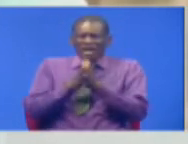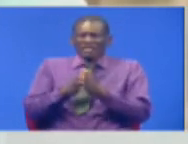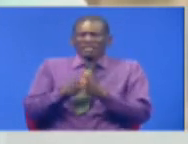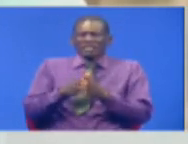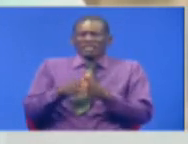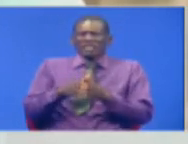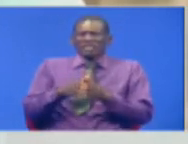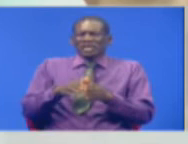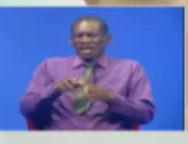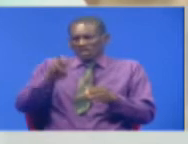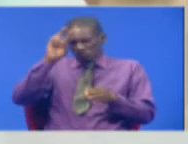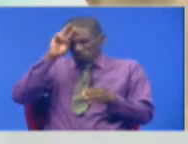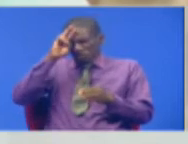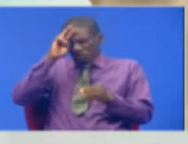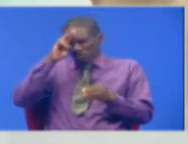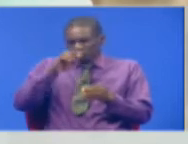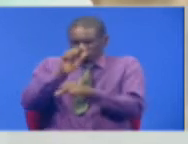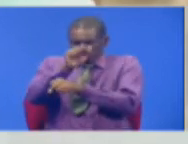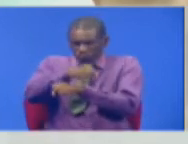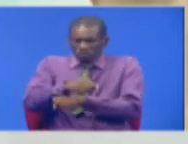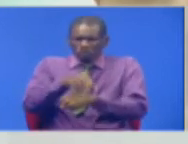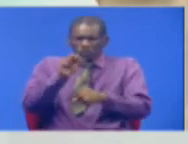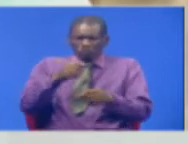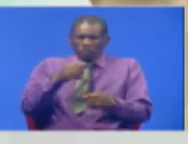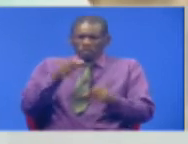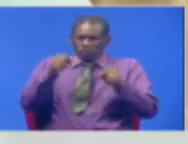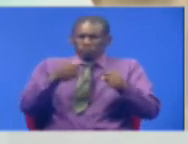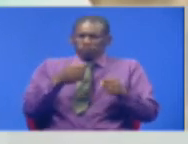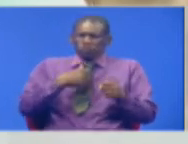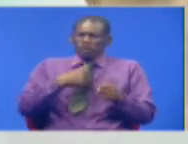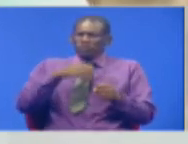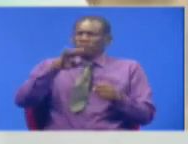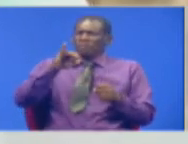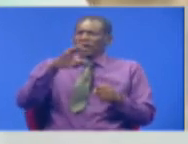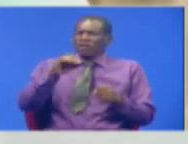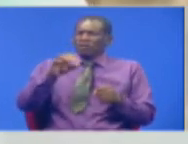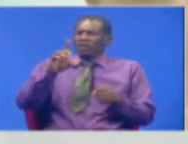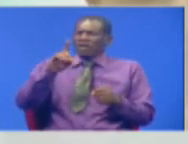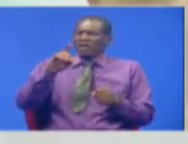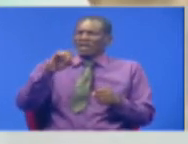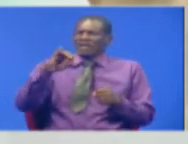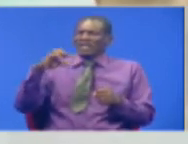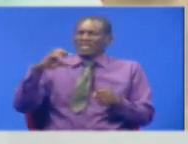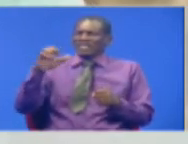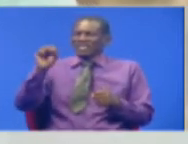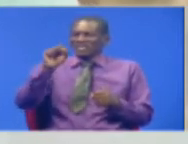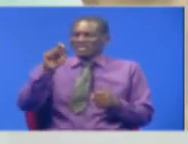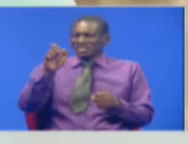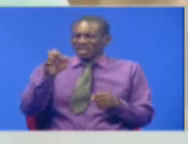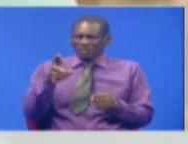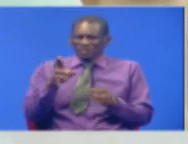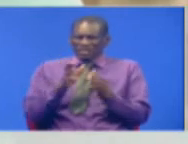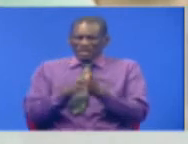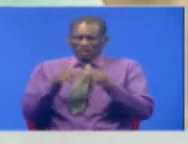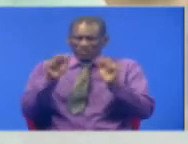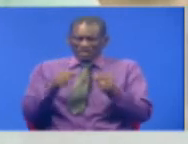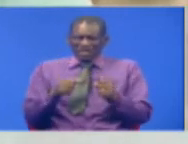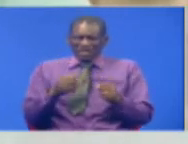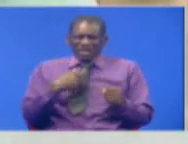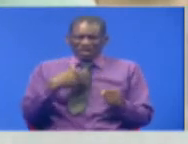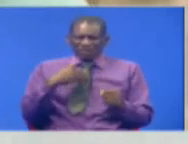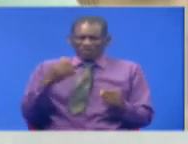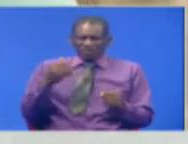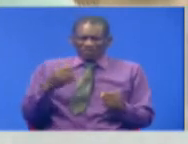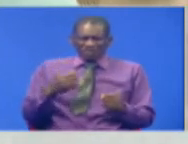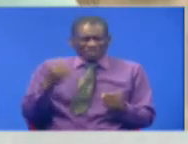biogas digester. We've then engaged the community to get their buyout, and they liked it. They liked the idea of